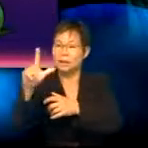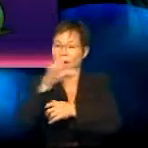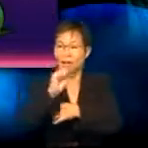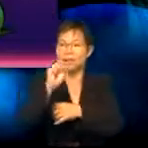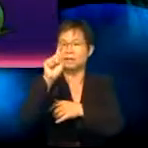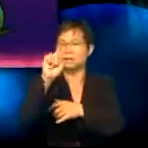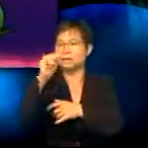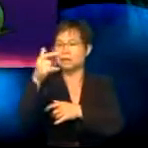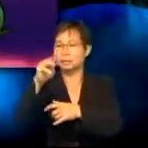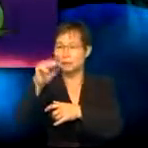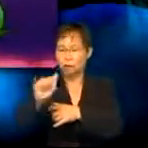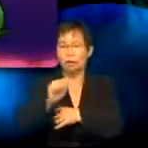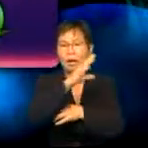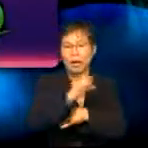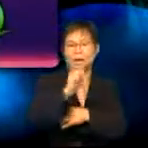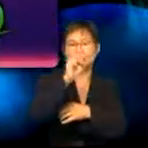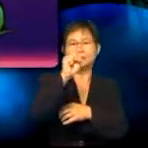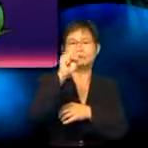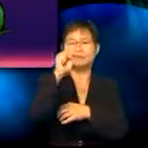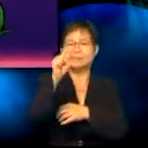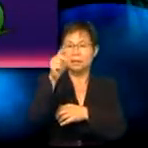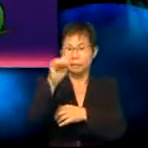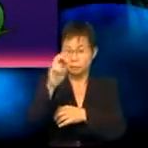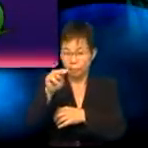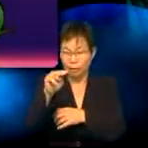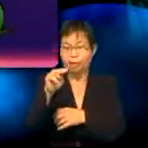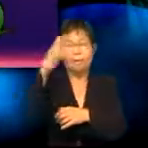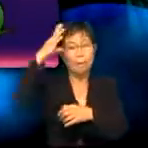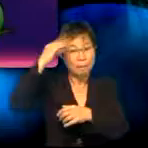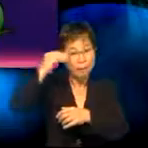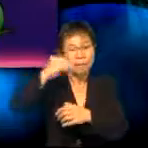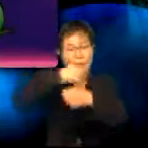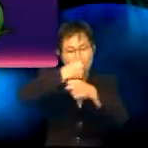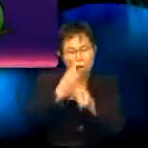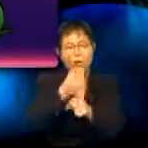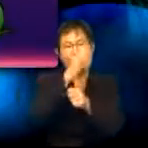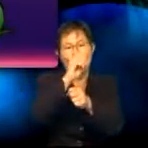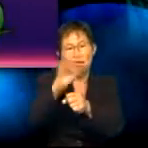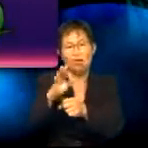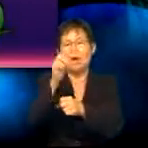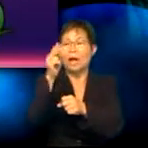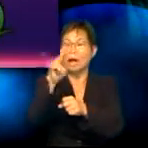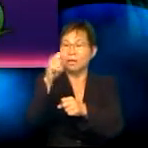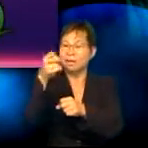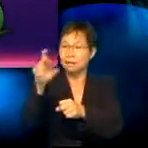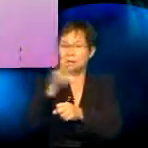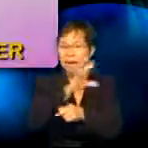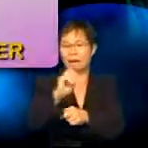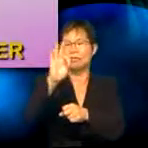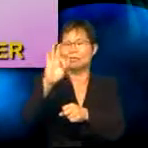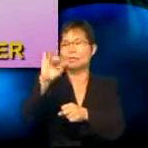stigma, while the stamen, the male part of the plant, is made up of the anther and the